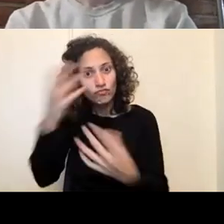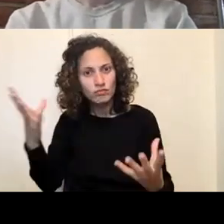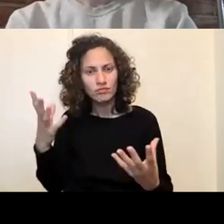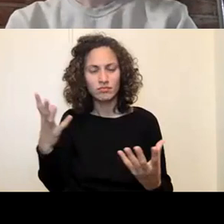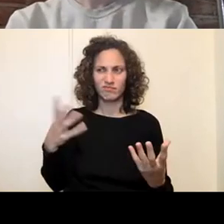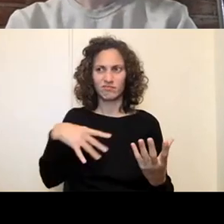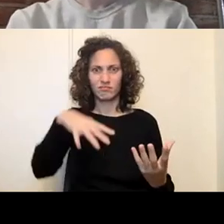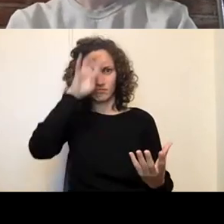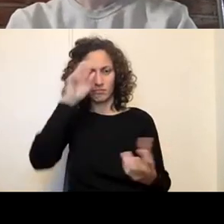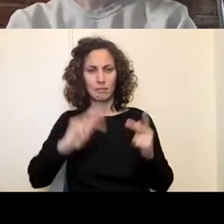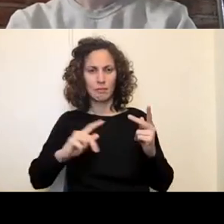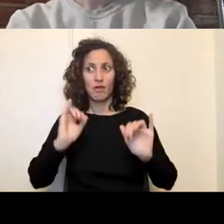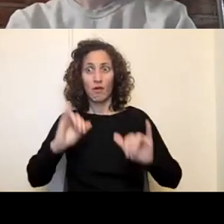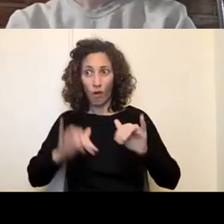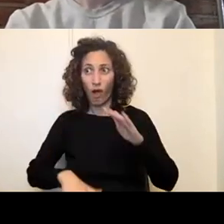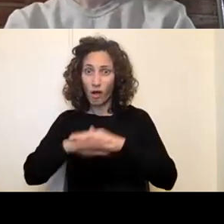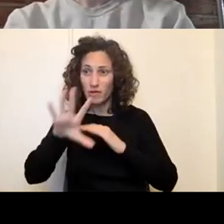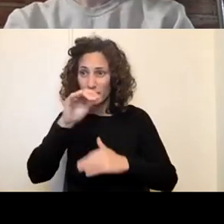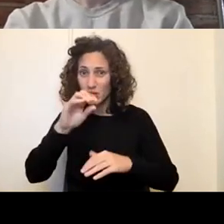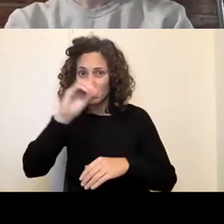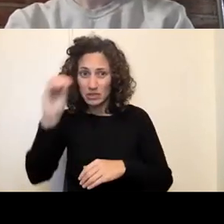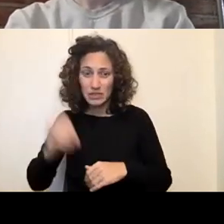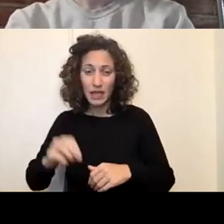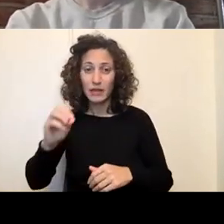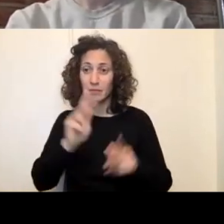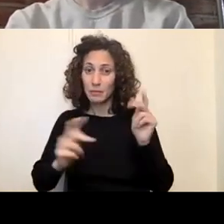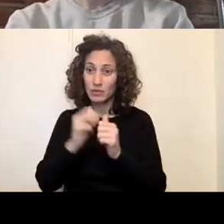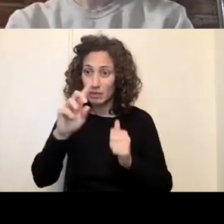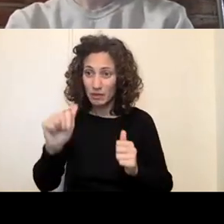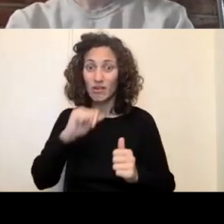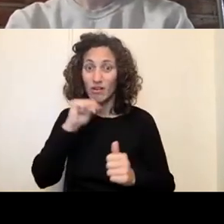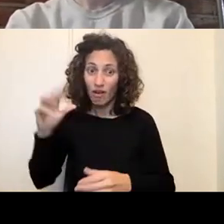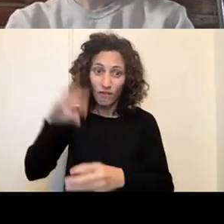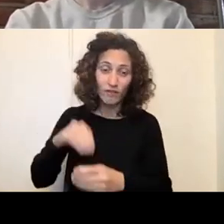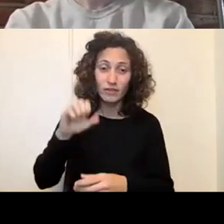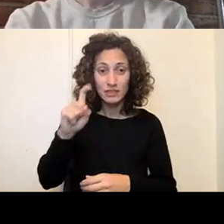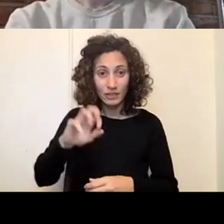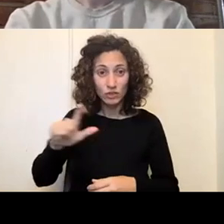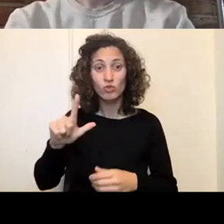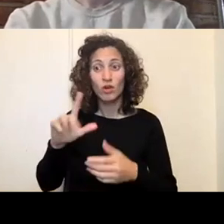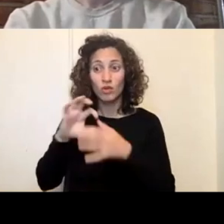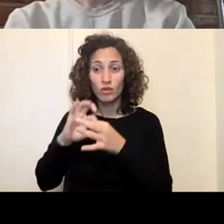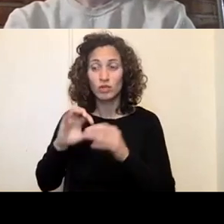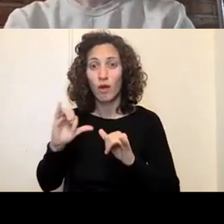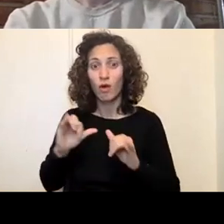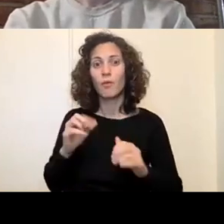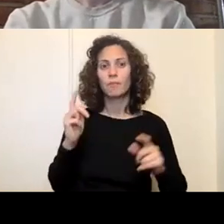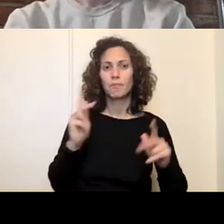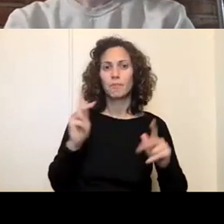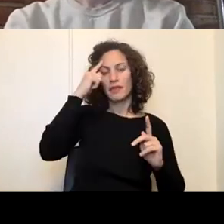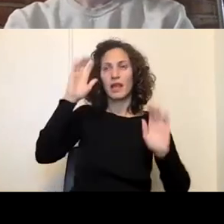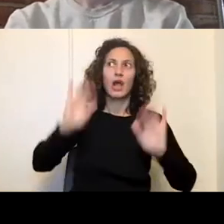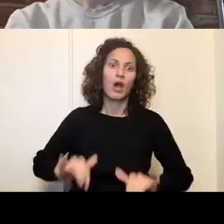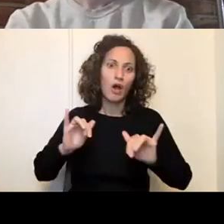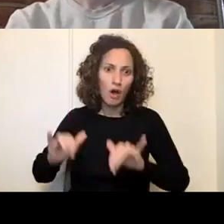of adults with disabilities are not in a sexual relationship, that can reinforce pre-existing feelings of